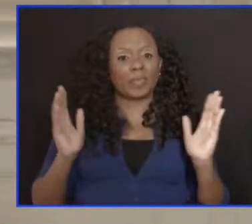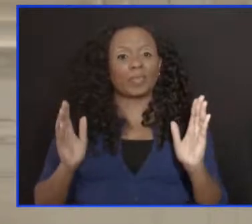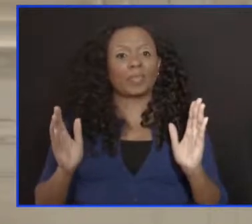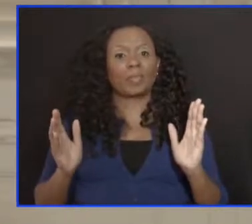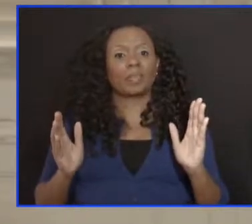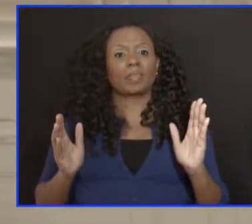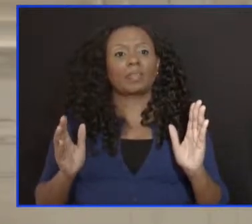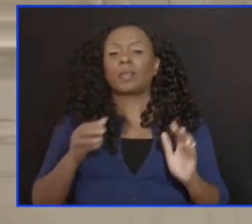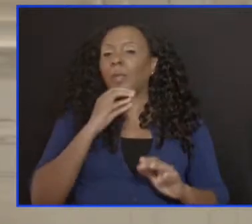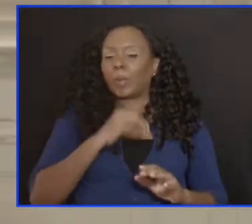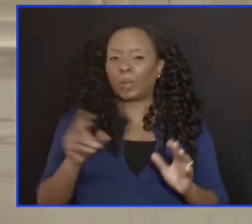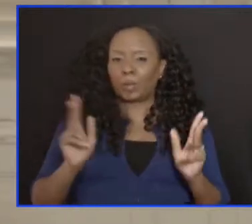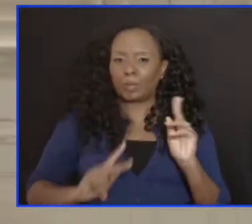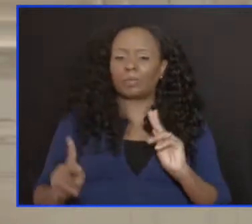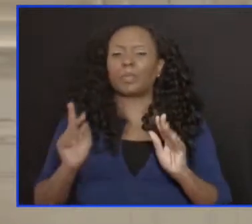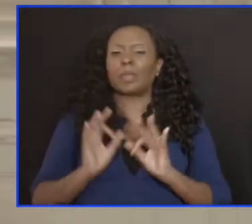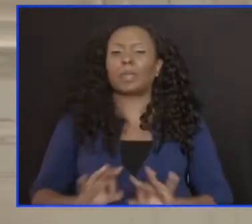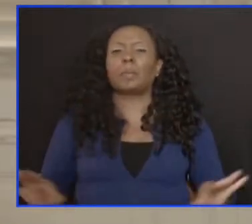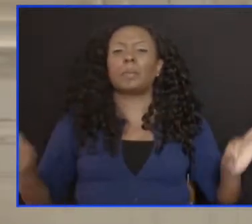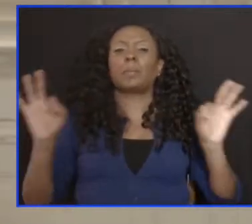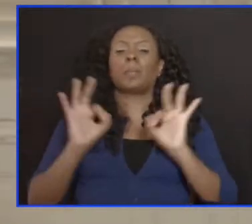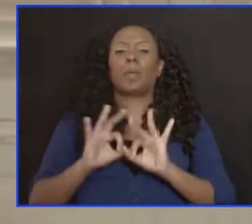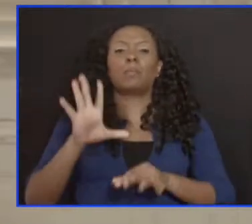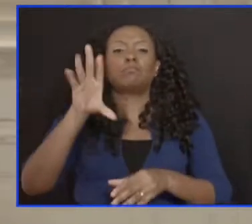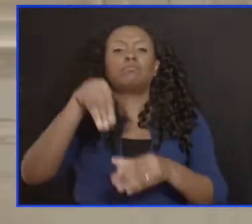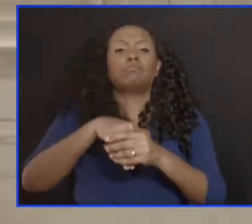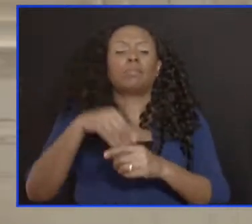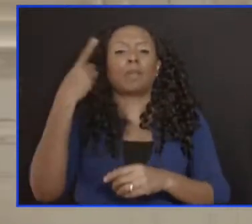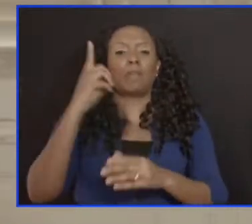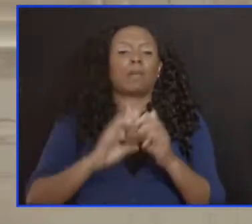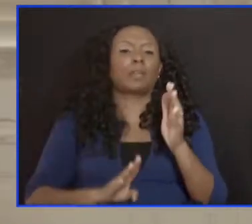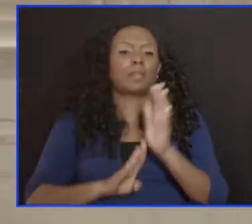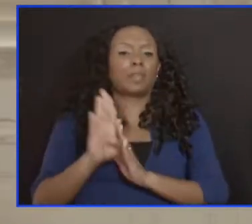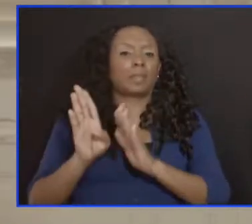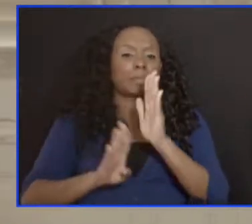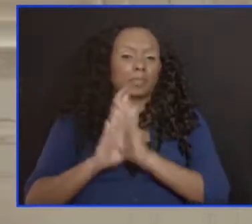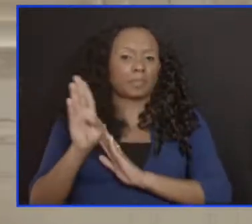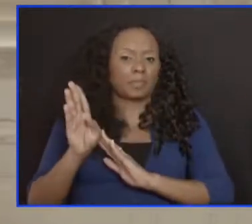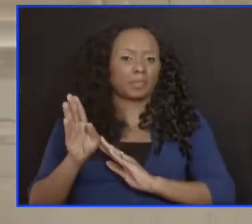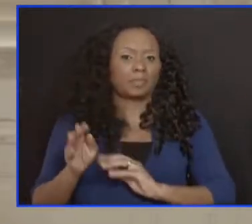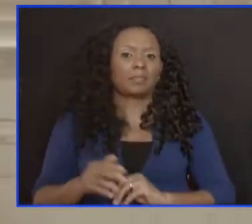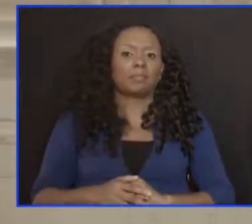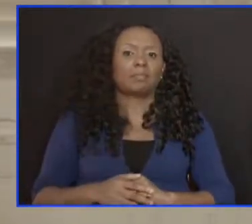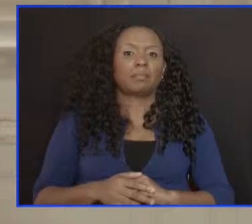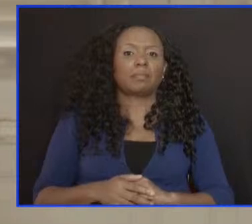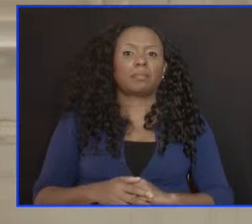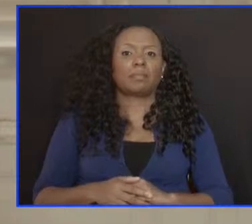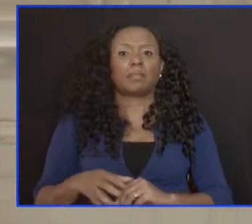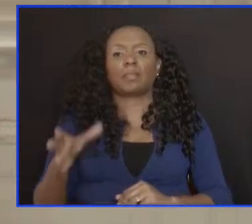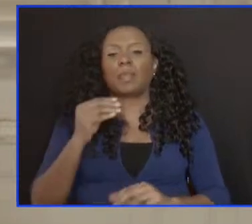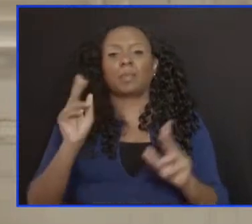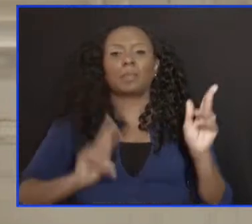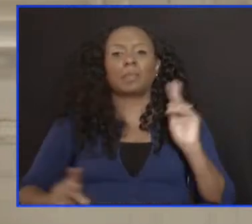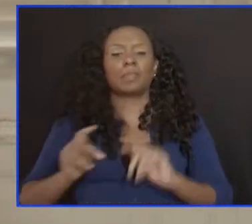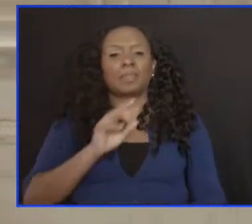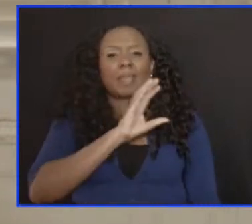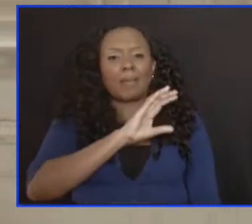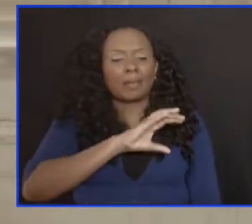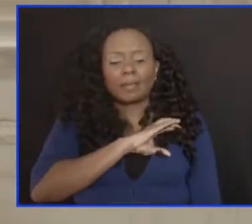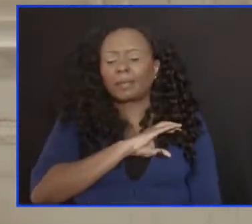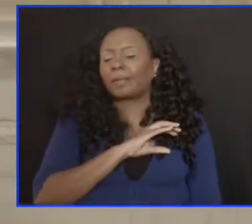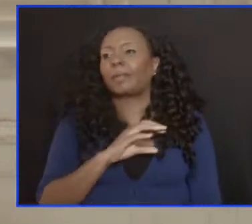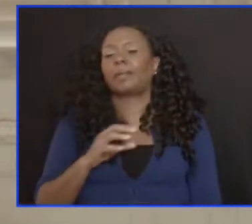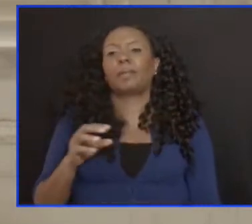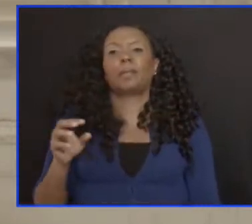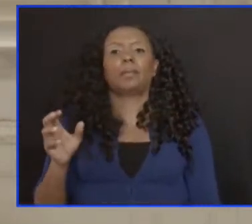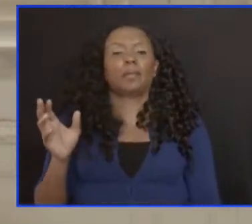been an important part of the development, I believe, of this country, and as of individuals, and of people's character, and of people's capacity